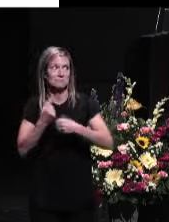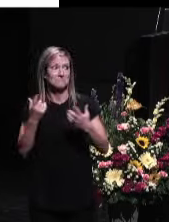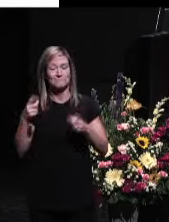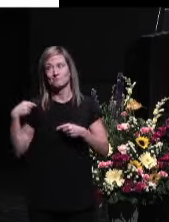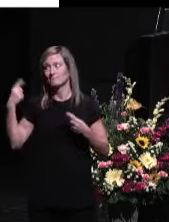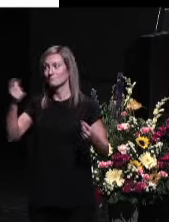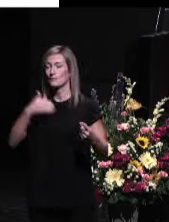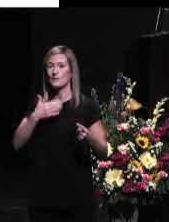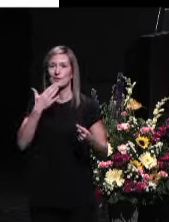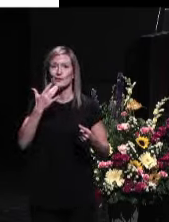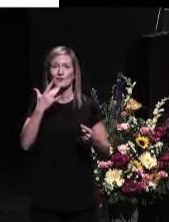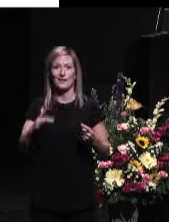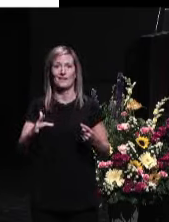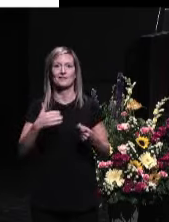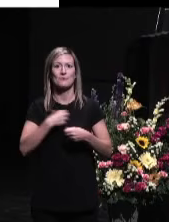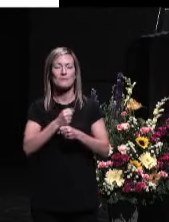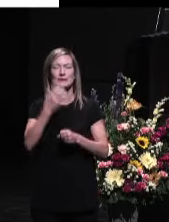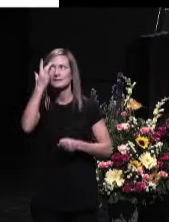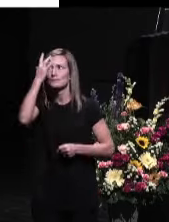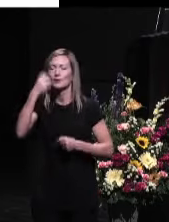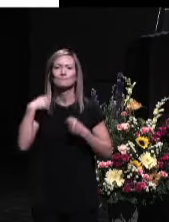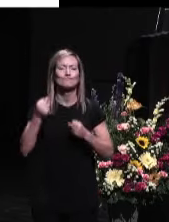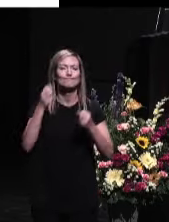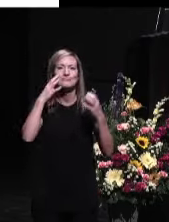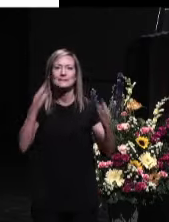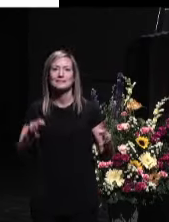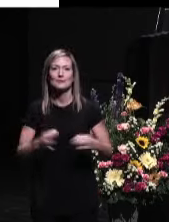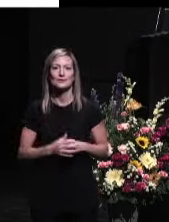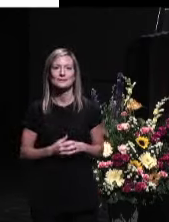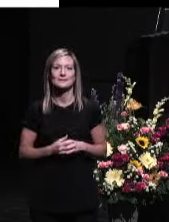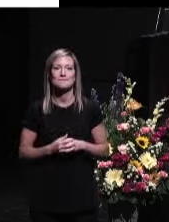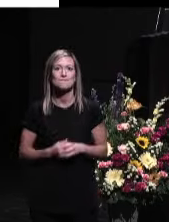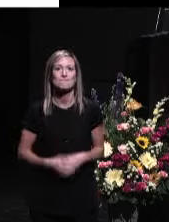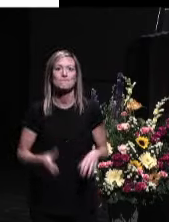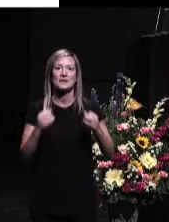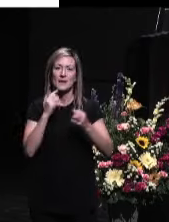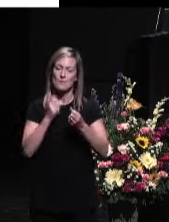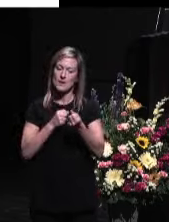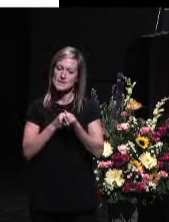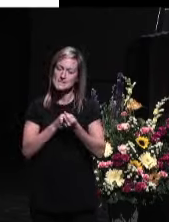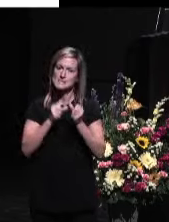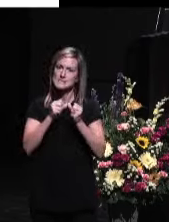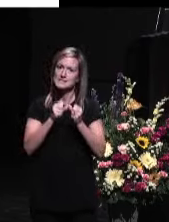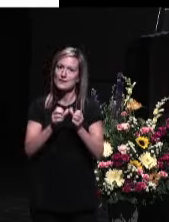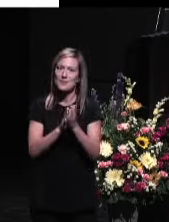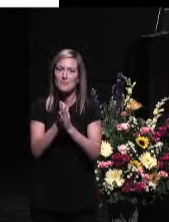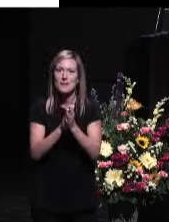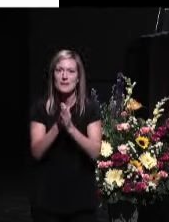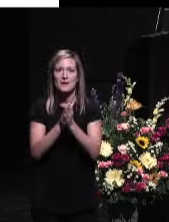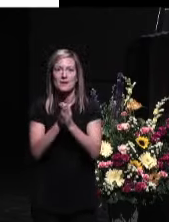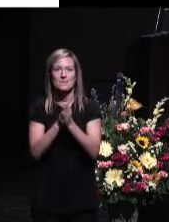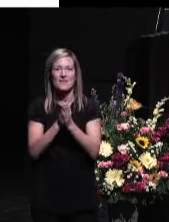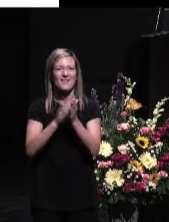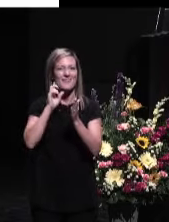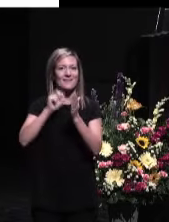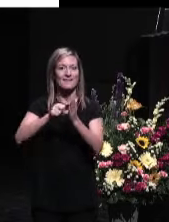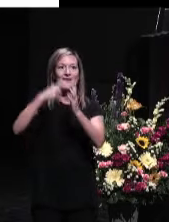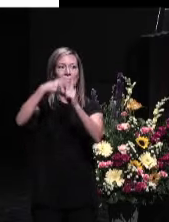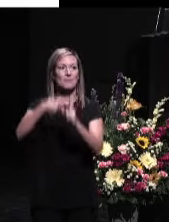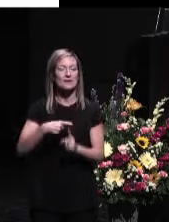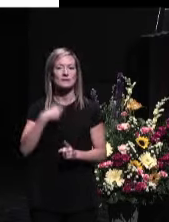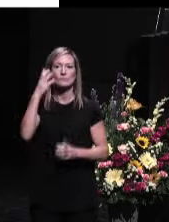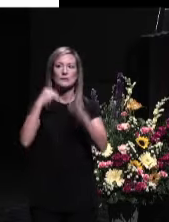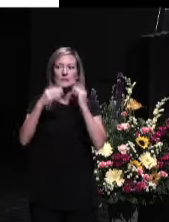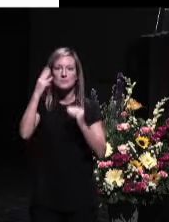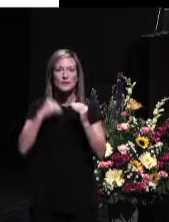some really strong, smart decisions. So I want to underscore the momentum, the positives here, about despite some of these headwinds,